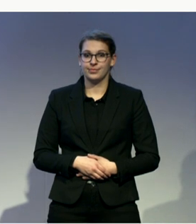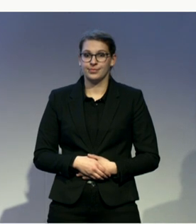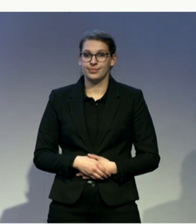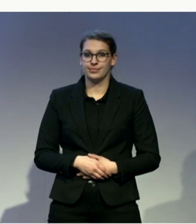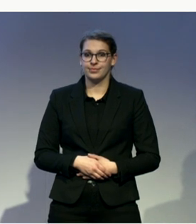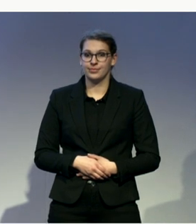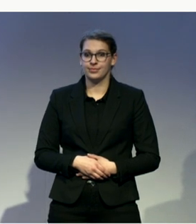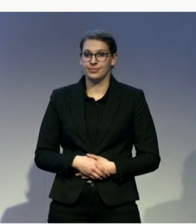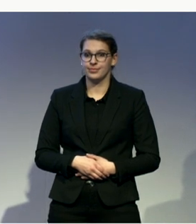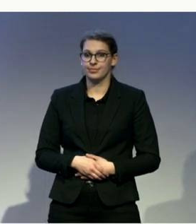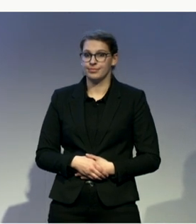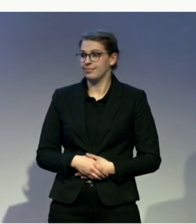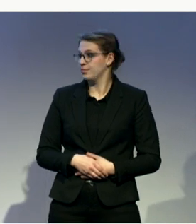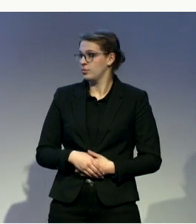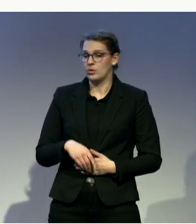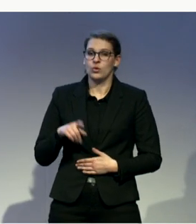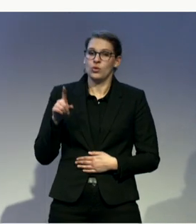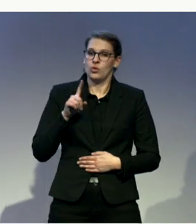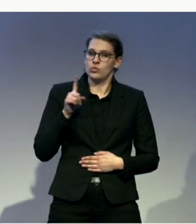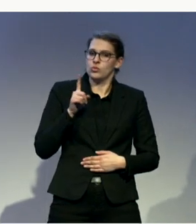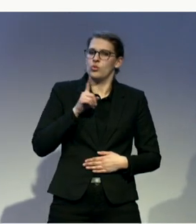are students of the school.